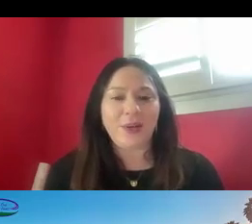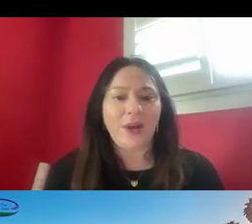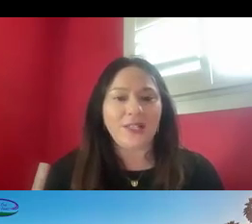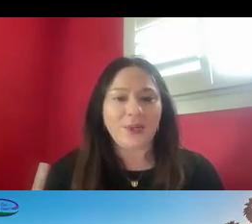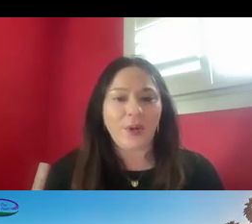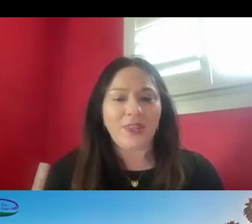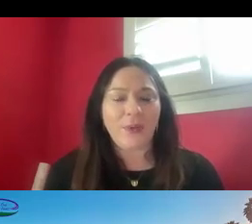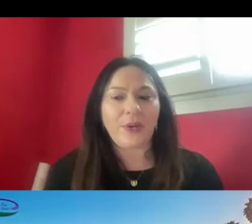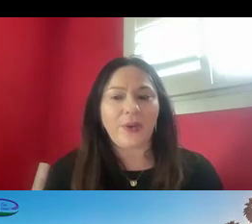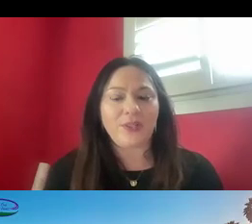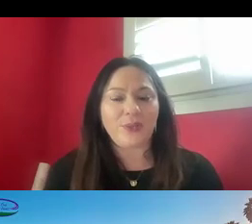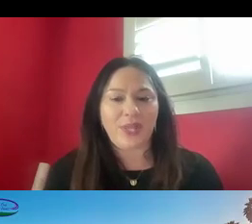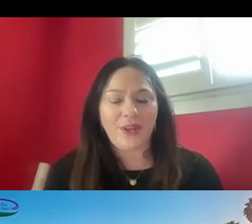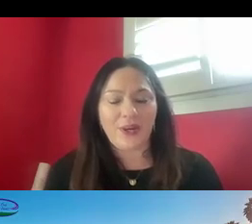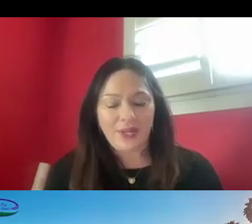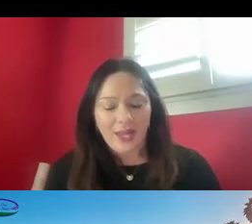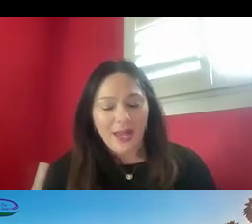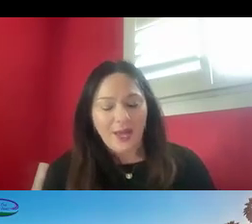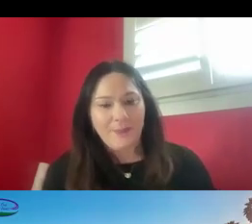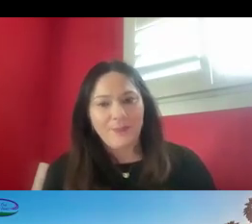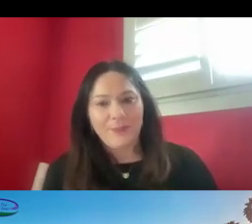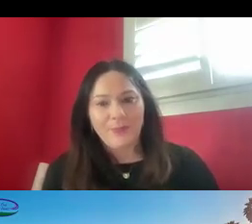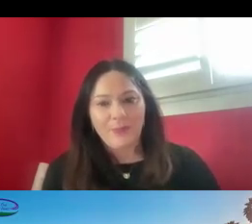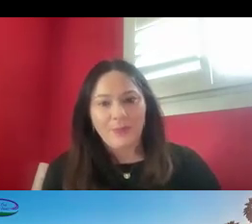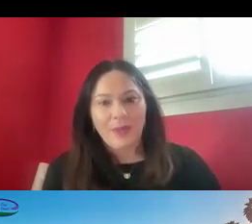subcommittees and across the work that we're going to do together.